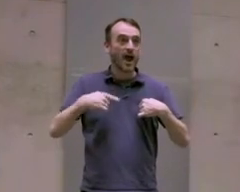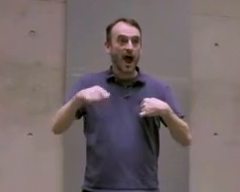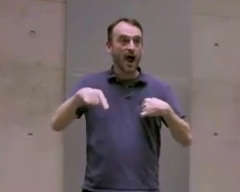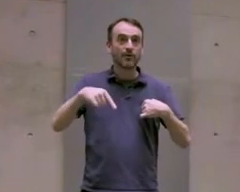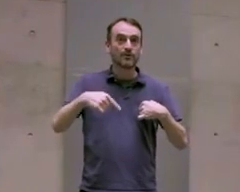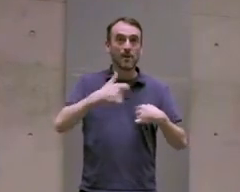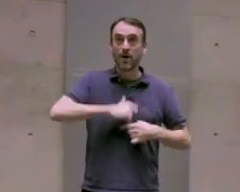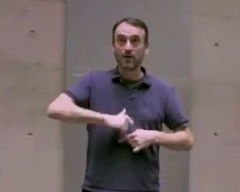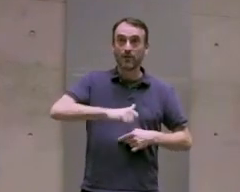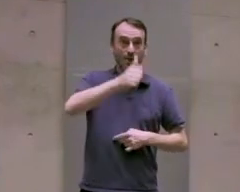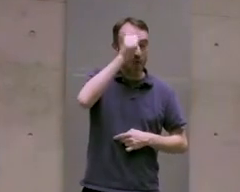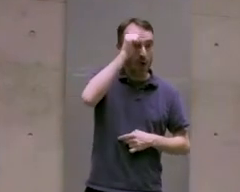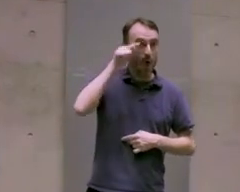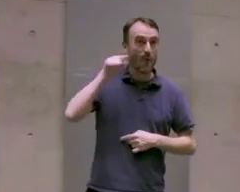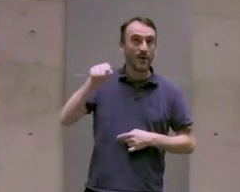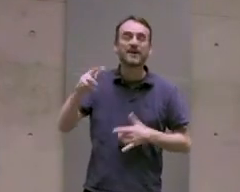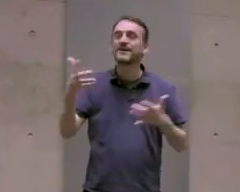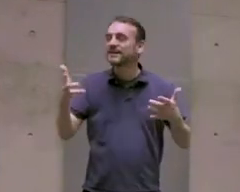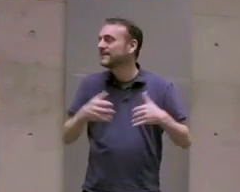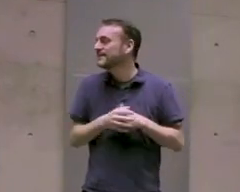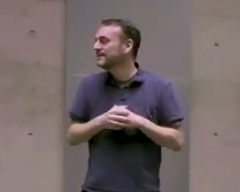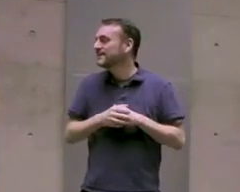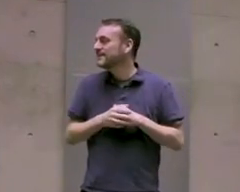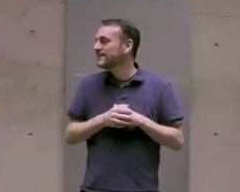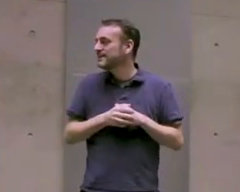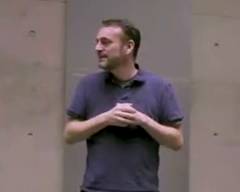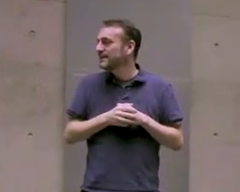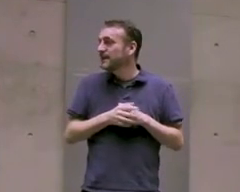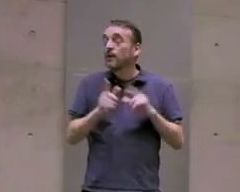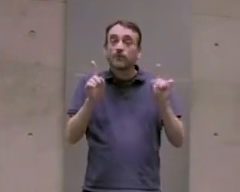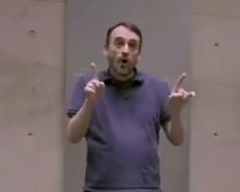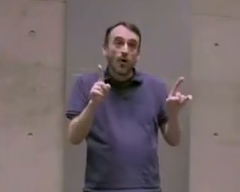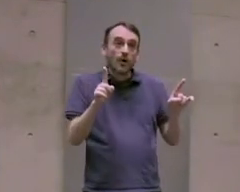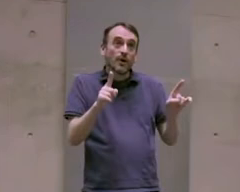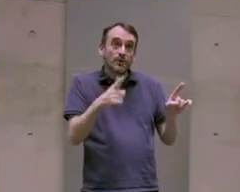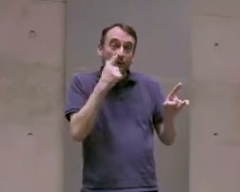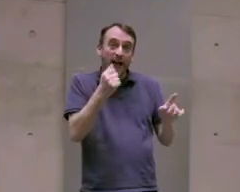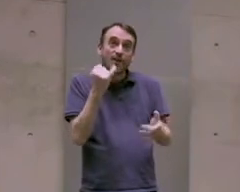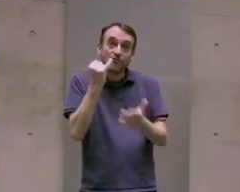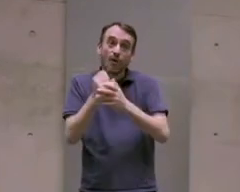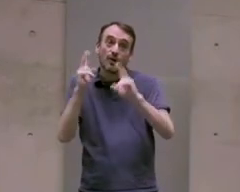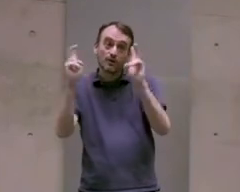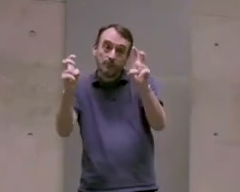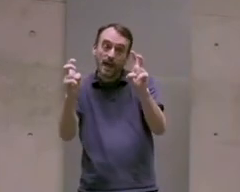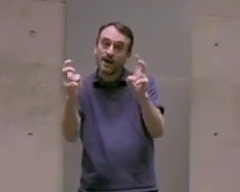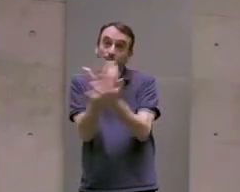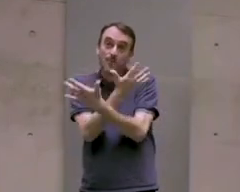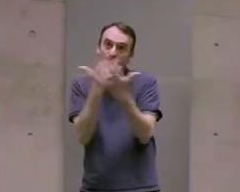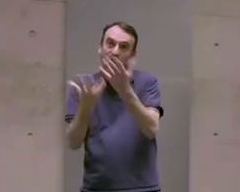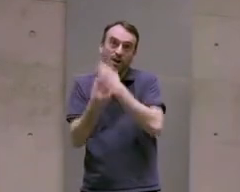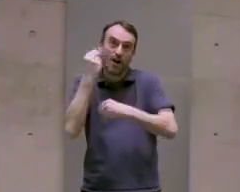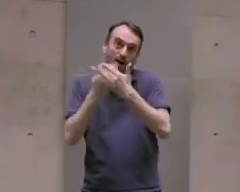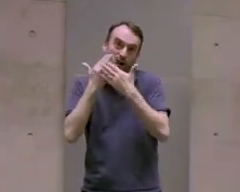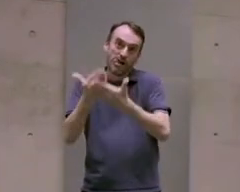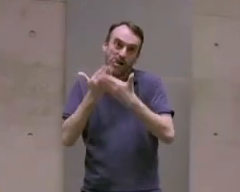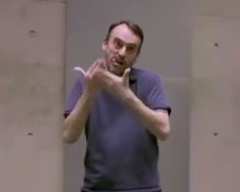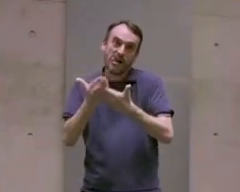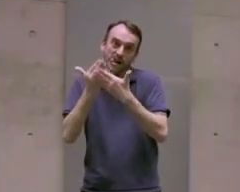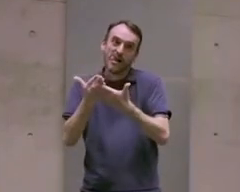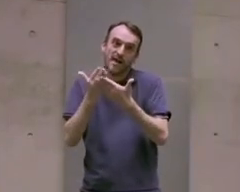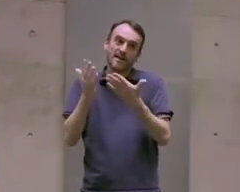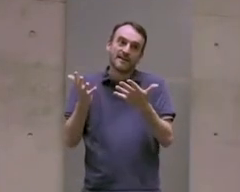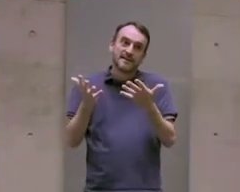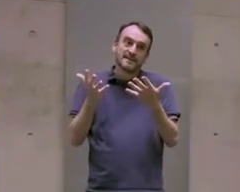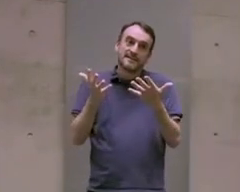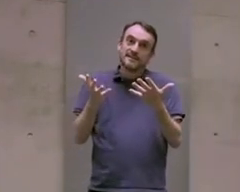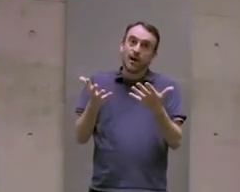Like that was, and it was, yeah. So it can also go wrong. You can learn too much about the wrong subject and you can kind of mess yourself up. But yeah, so research is always where I start.